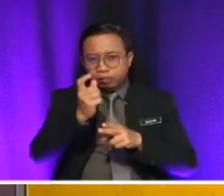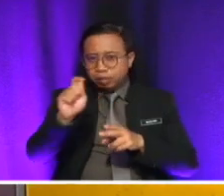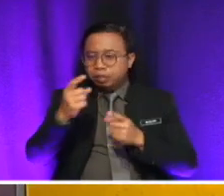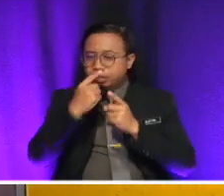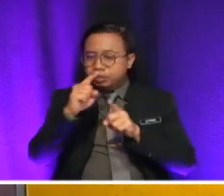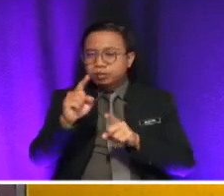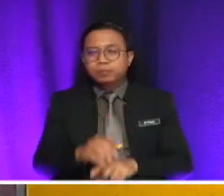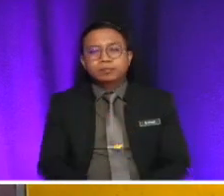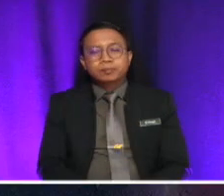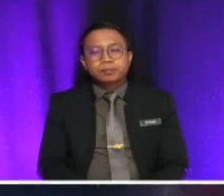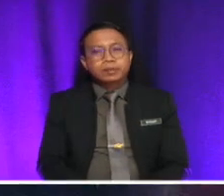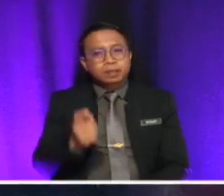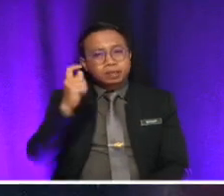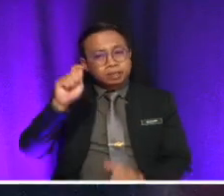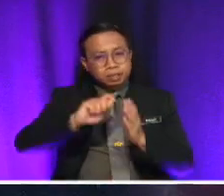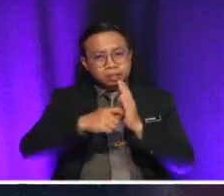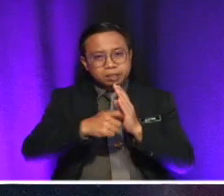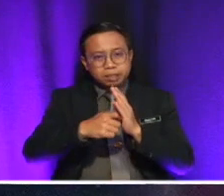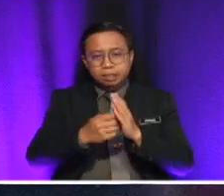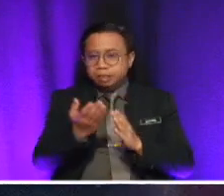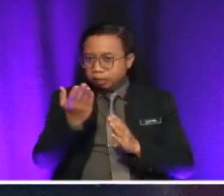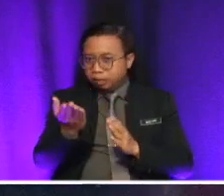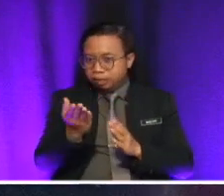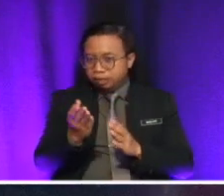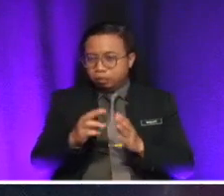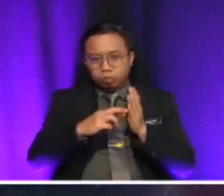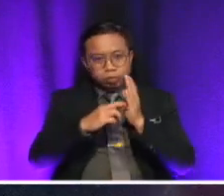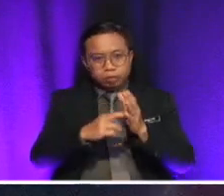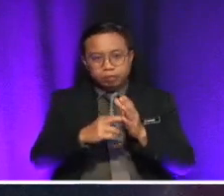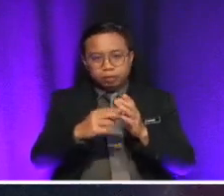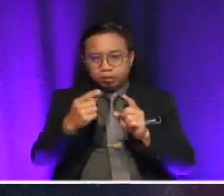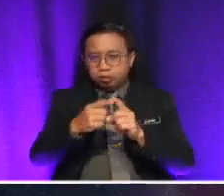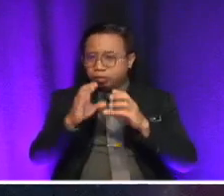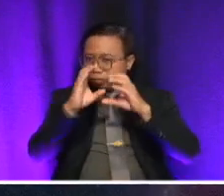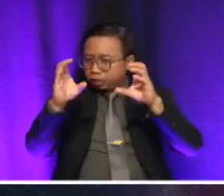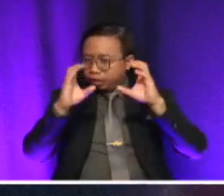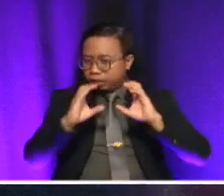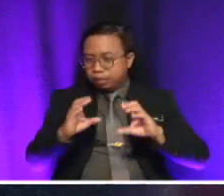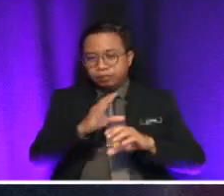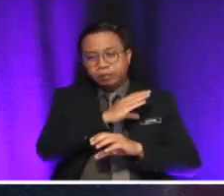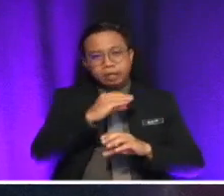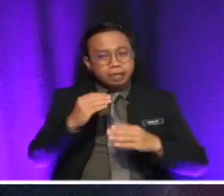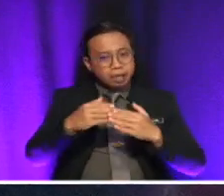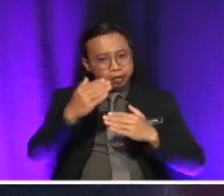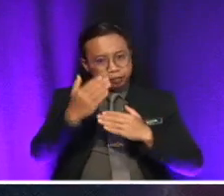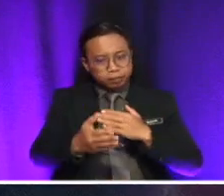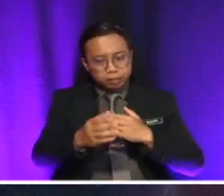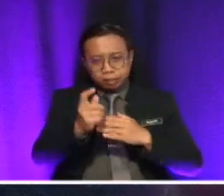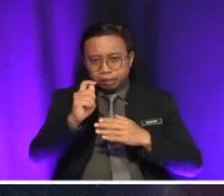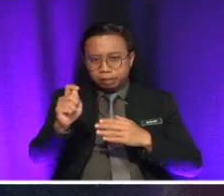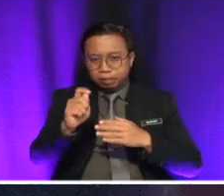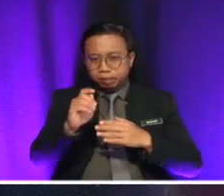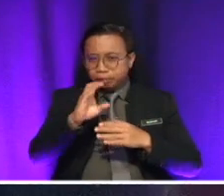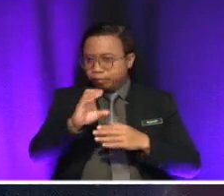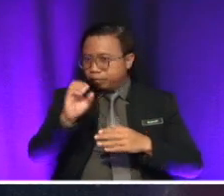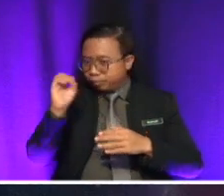Mr. Mohana, so Yes. the key here is to refer to the paragraph before the blank and after the blank. Yeah, you refer to the sentence